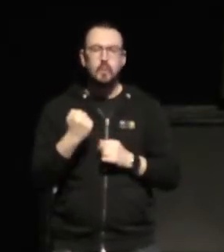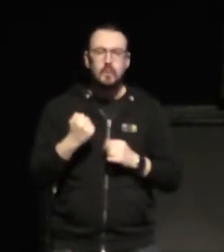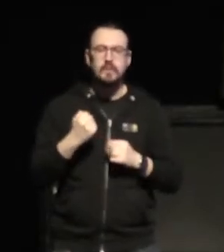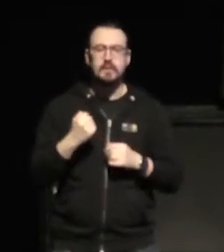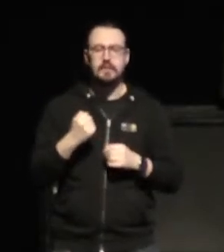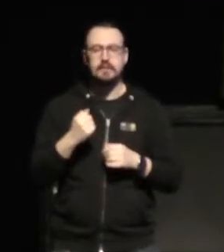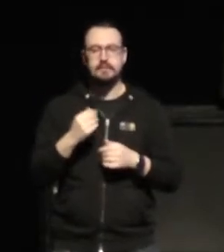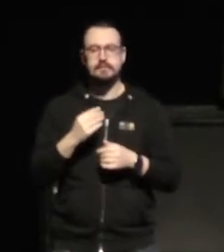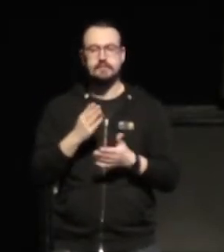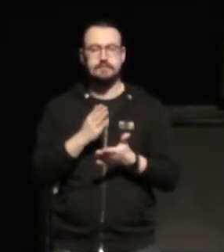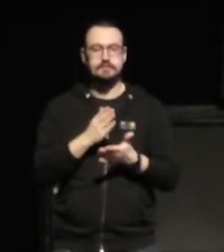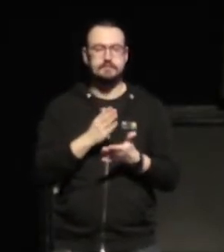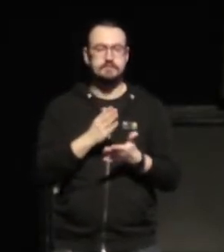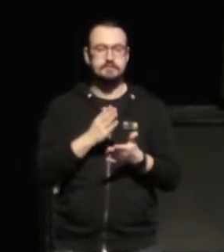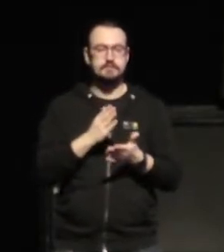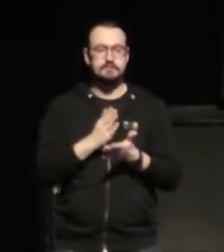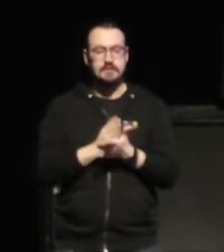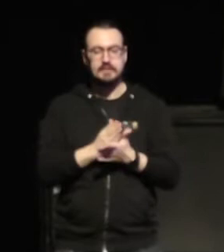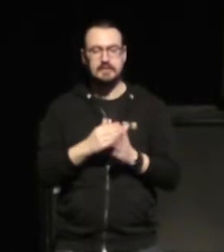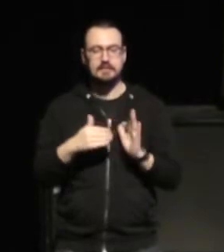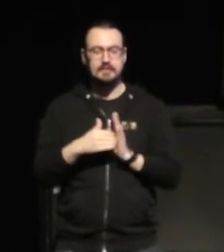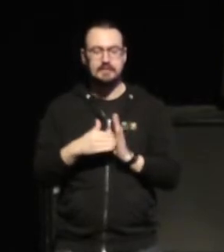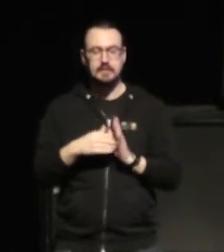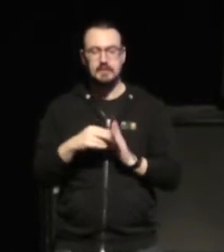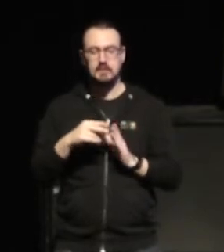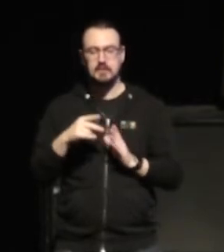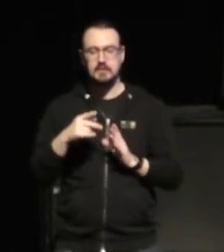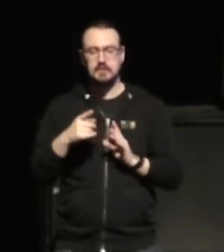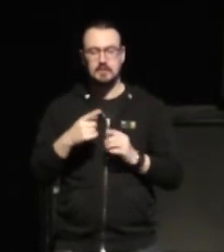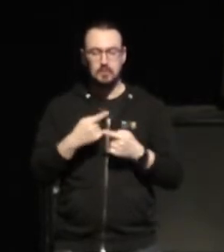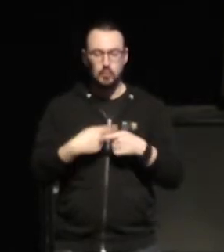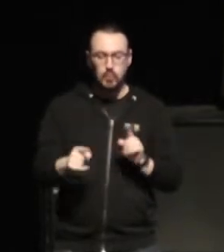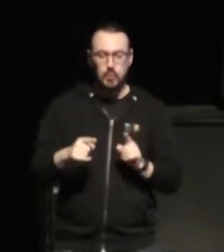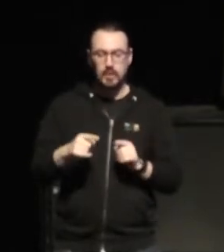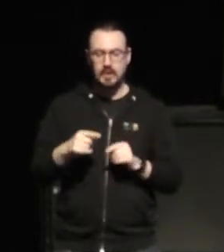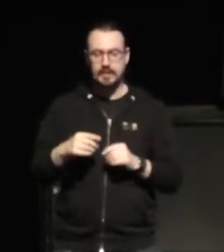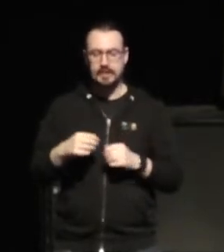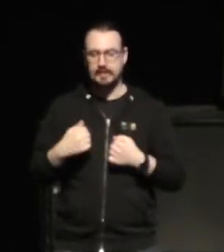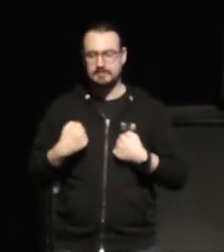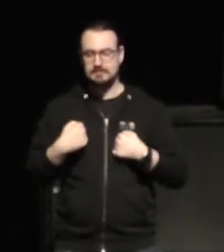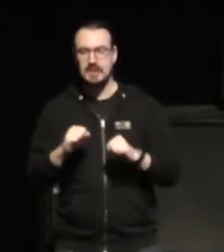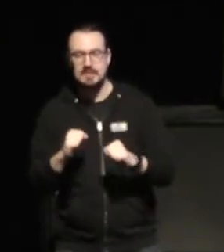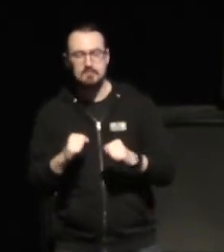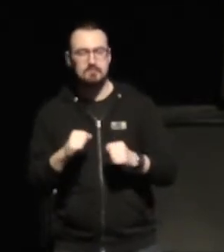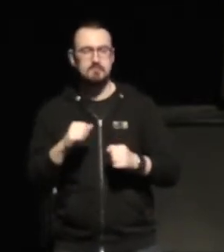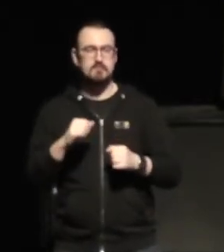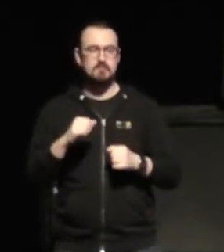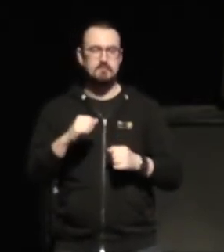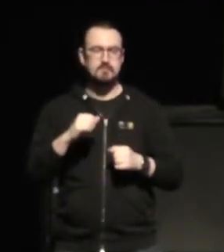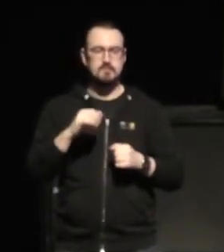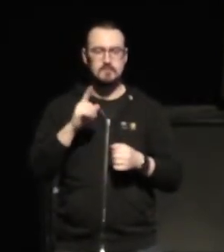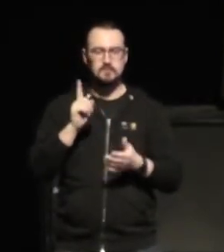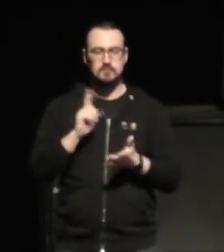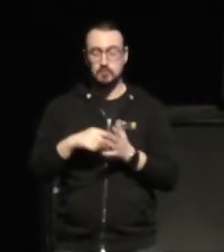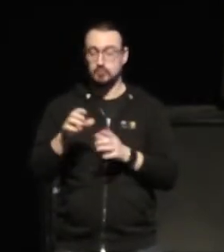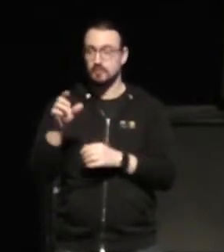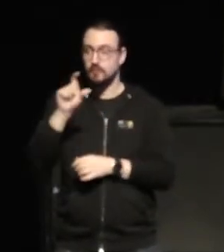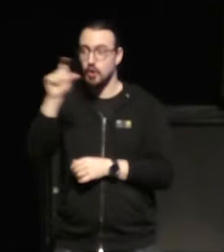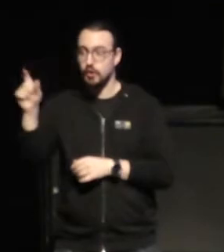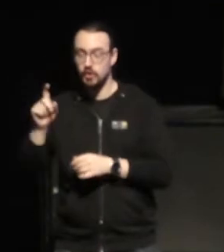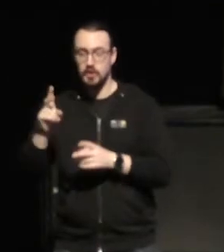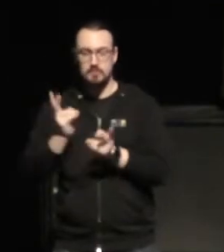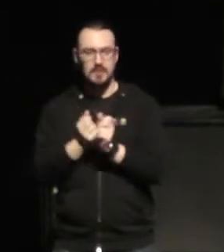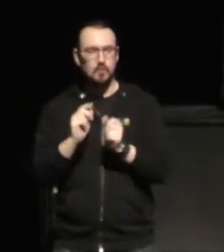right? Yeah. Both due to different initiatives that might be connected to both development cooperation, but